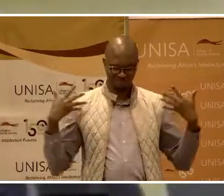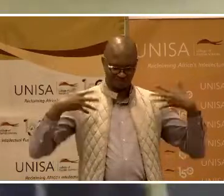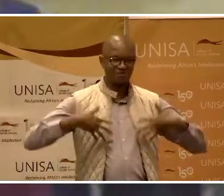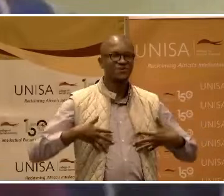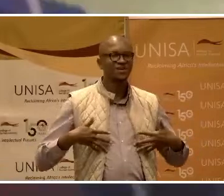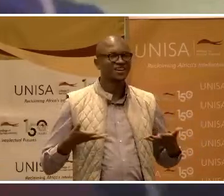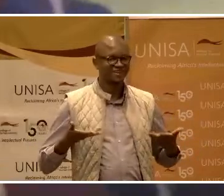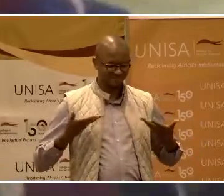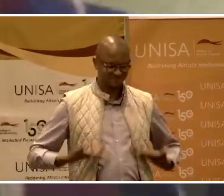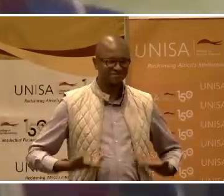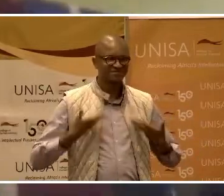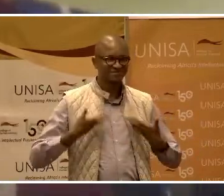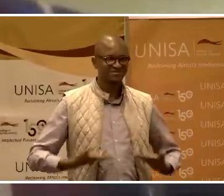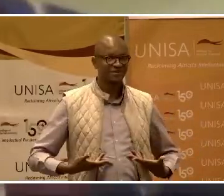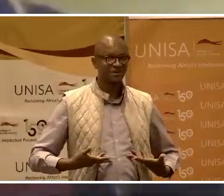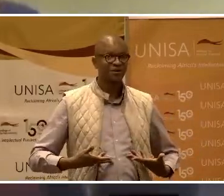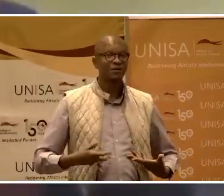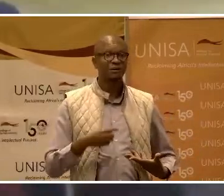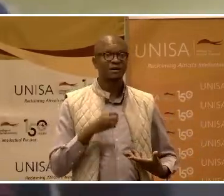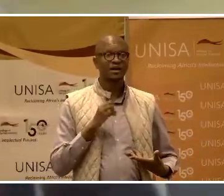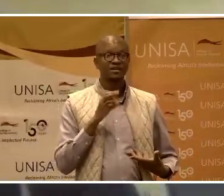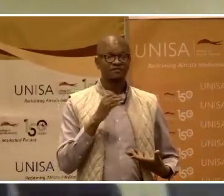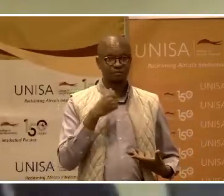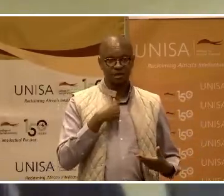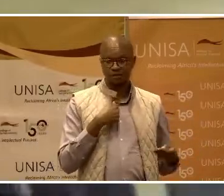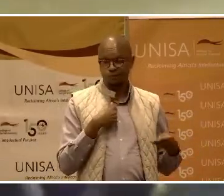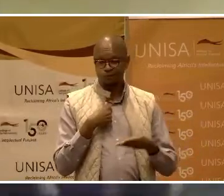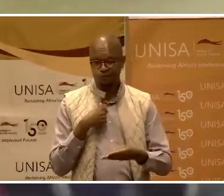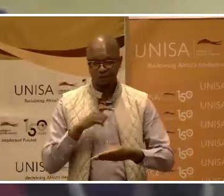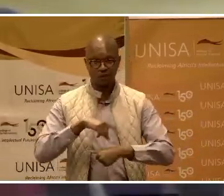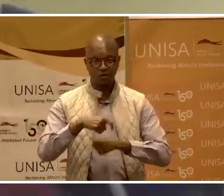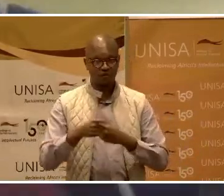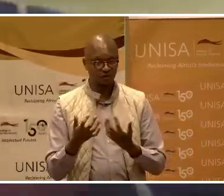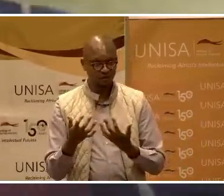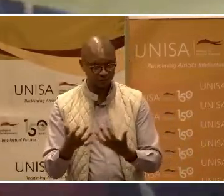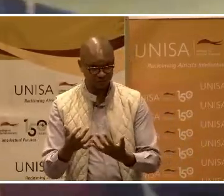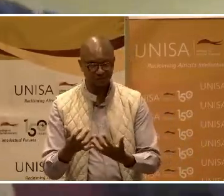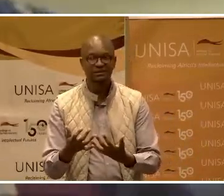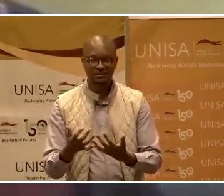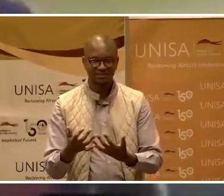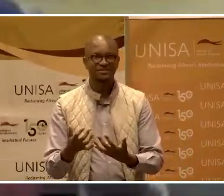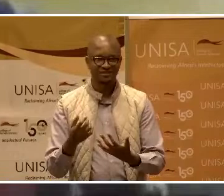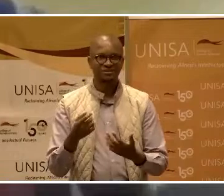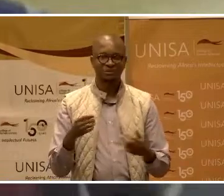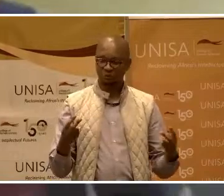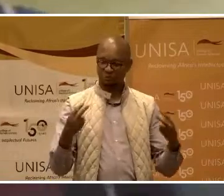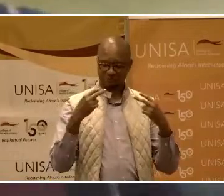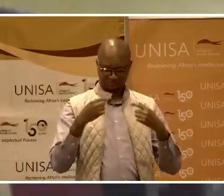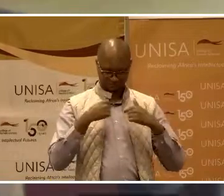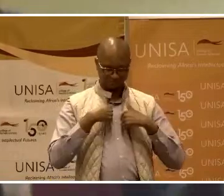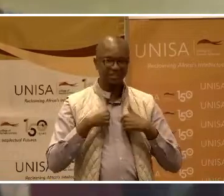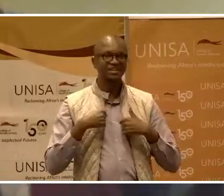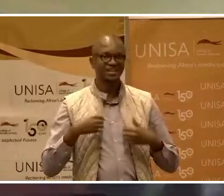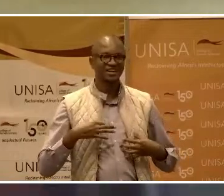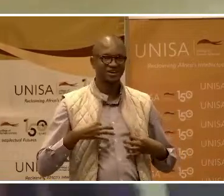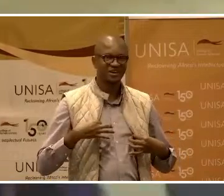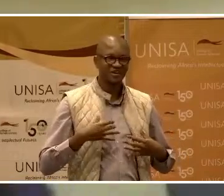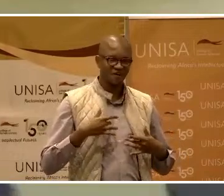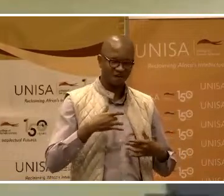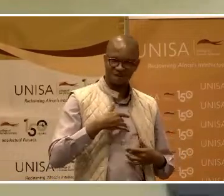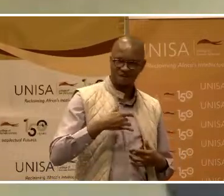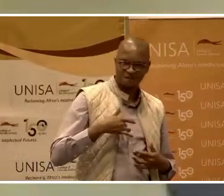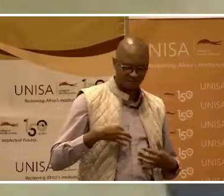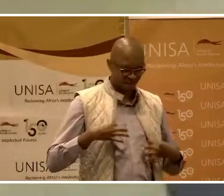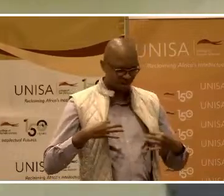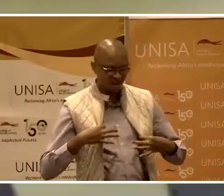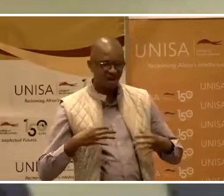there physically, some of you might have developed interest in wanting to snap with me to have a look and feel of this attire. So